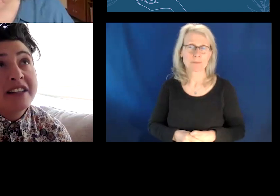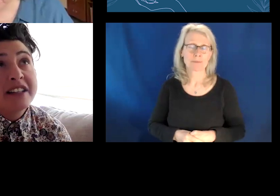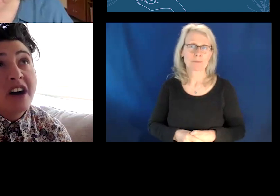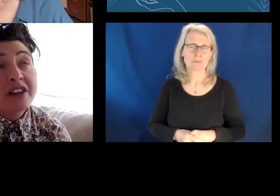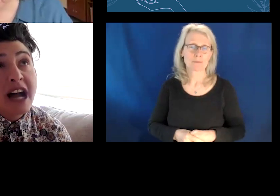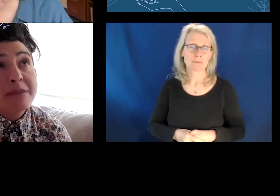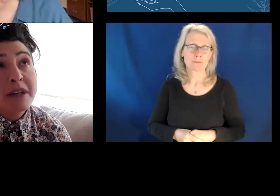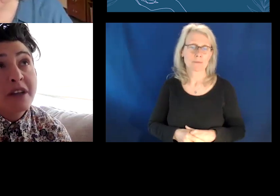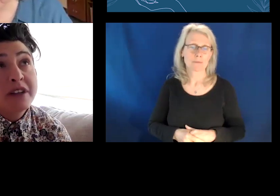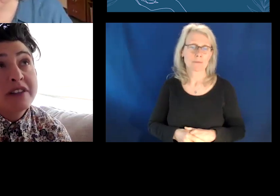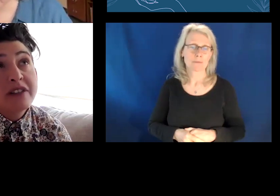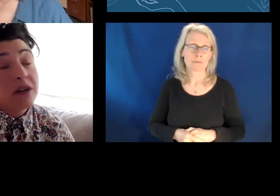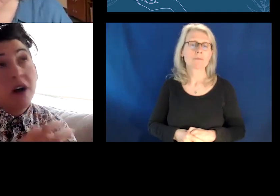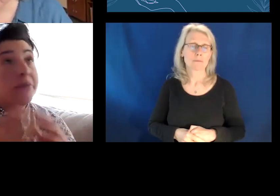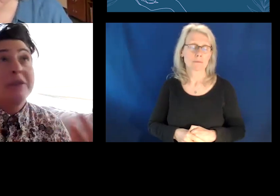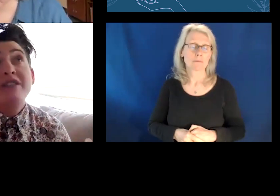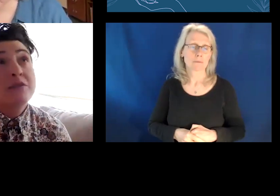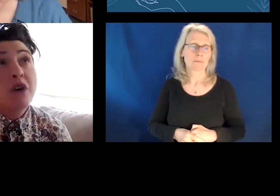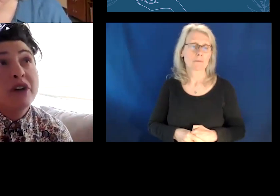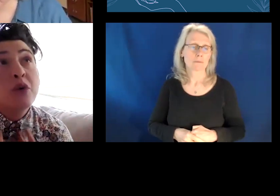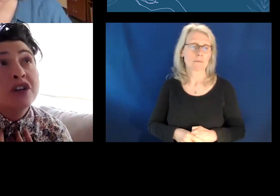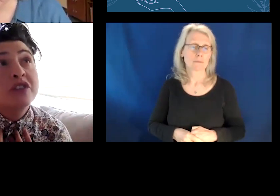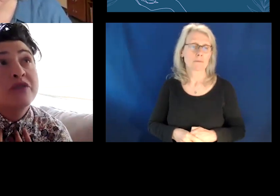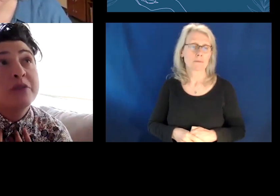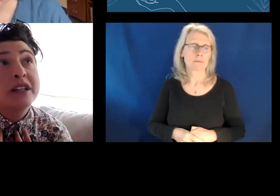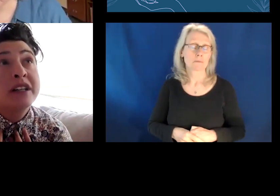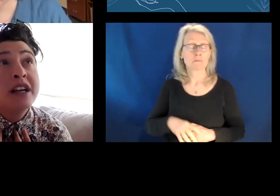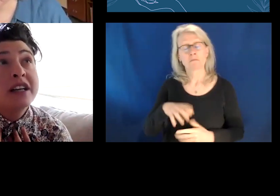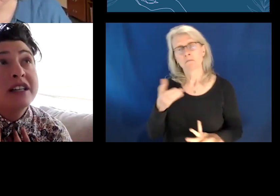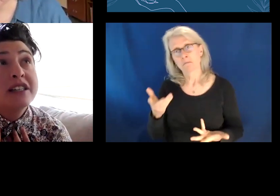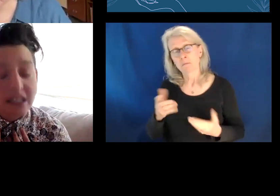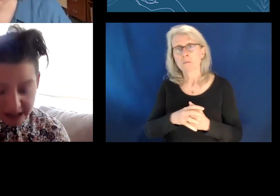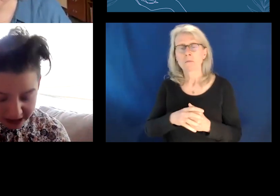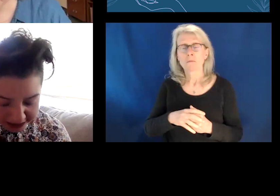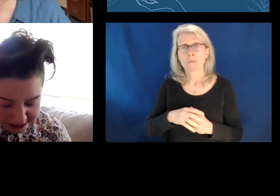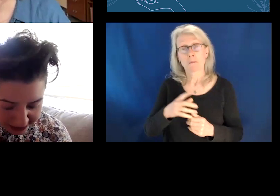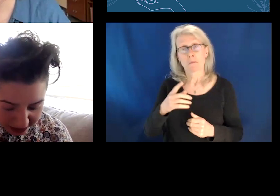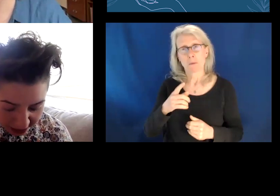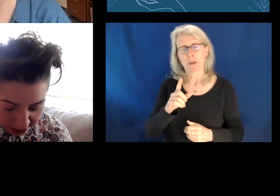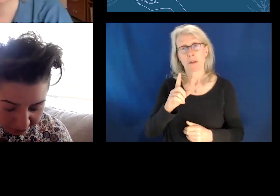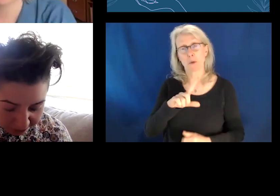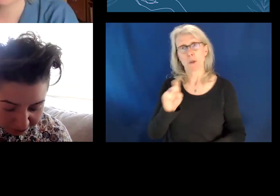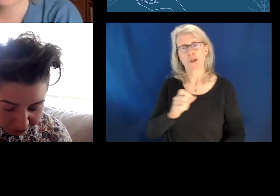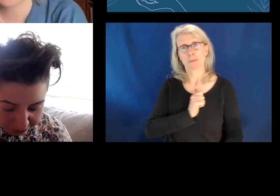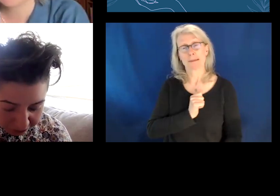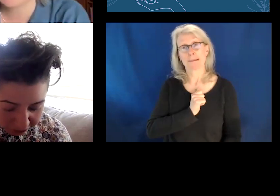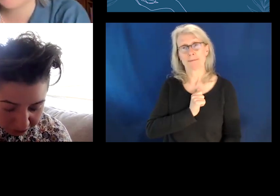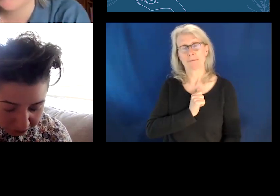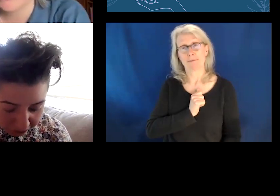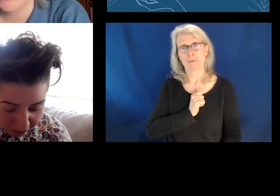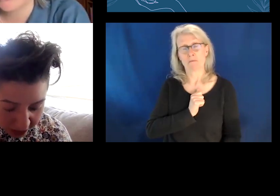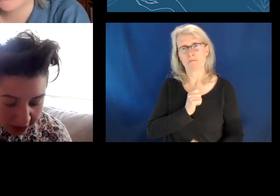And I think the other aspect of it is, like, or maybe this is more of a question for me, is this idea of